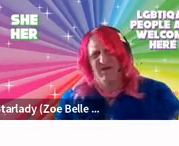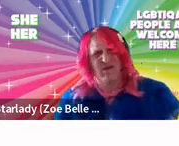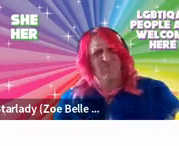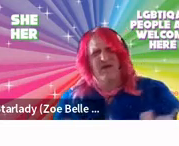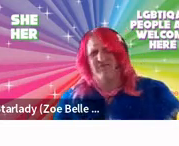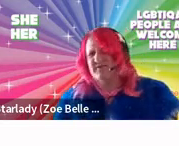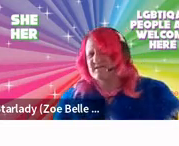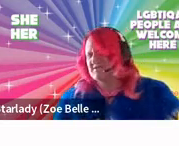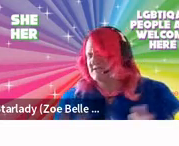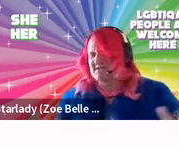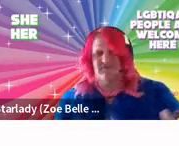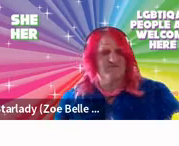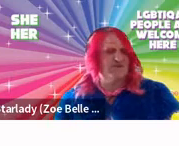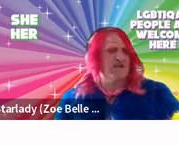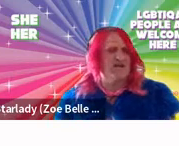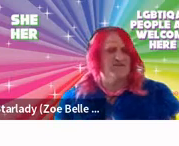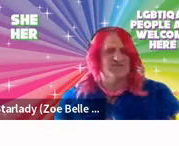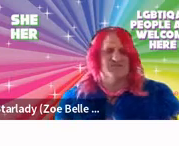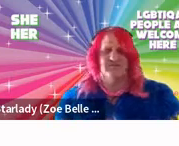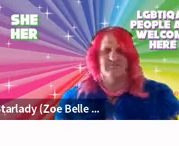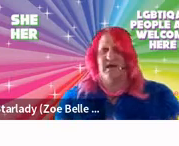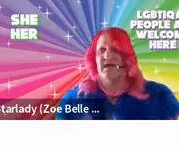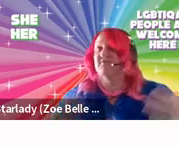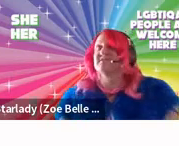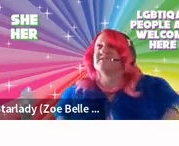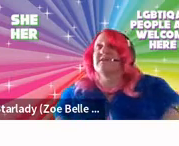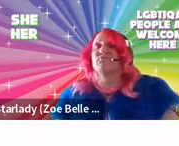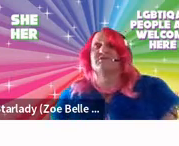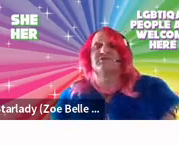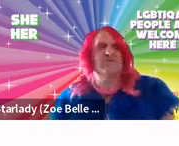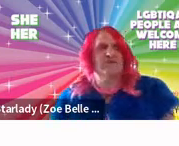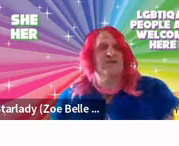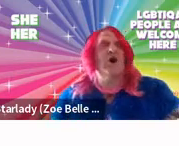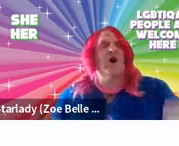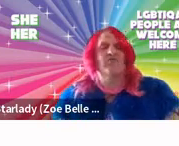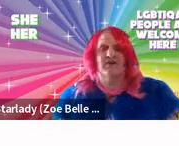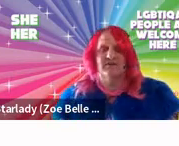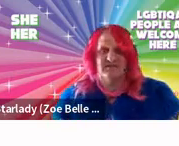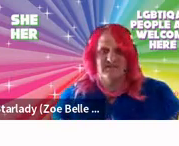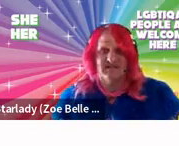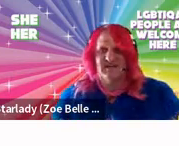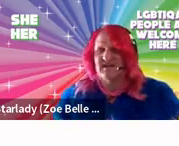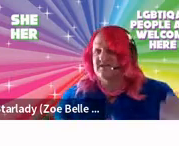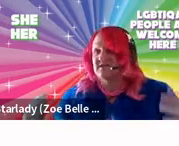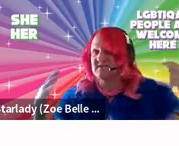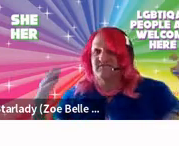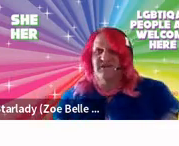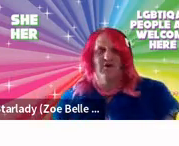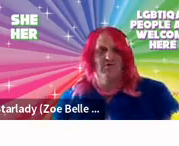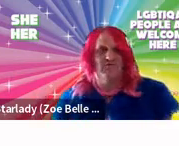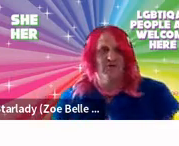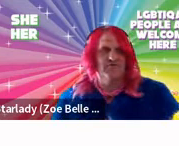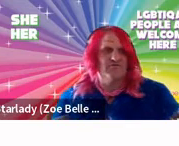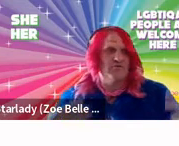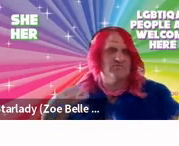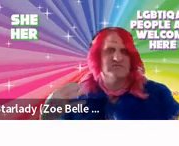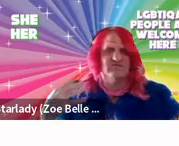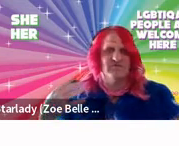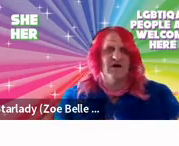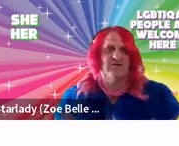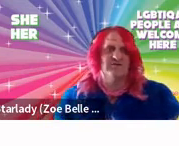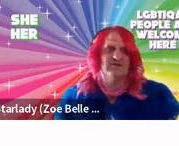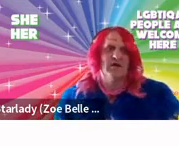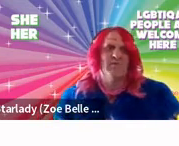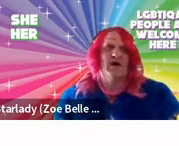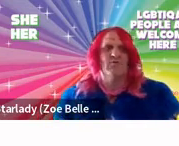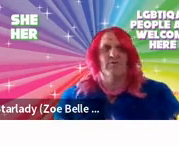people that can manifest in lots of different attitudes and behaviors, some which are really obvious in terms of their overt forms